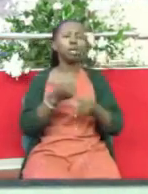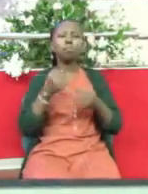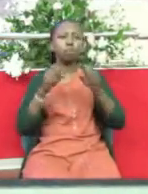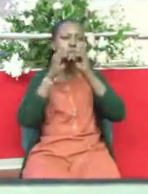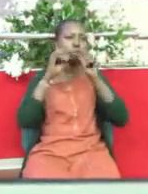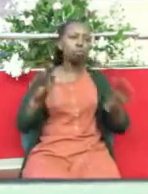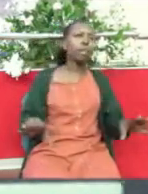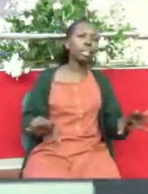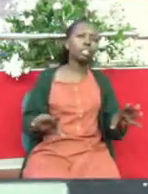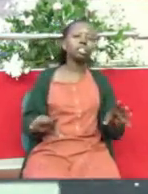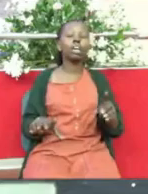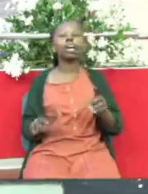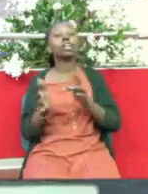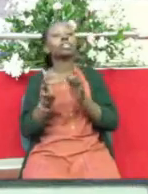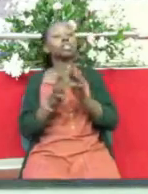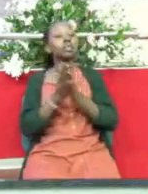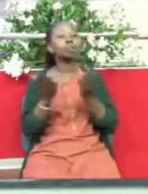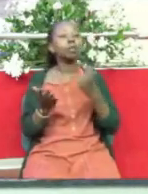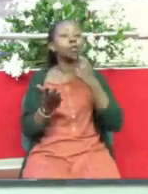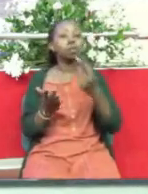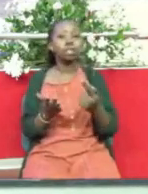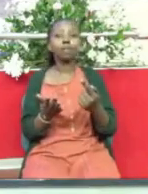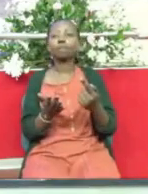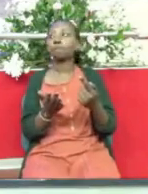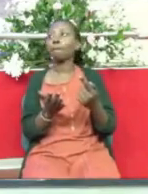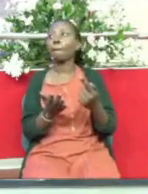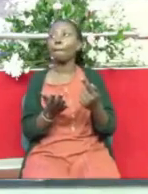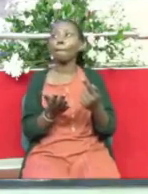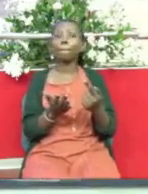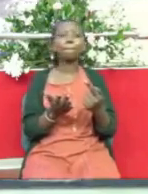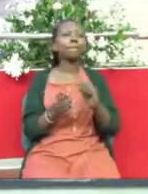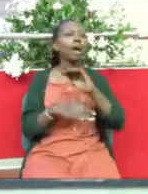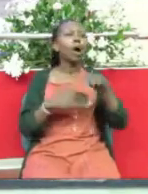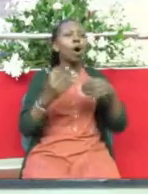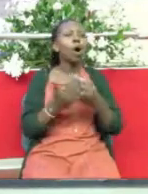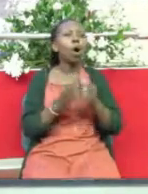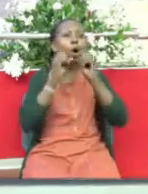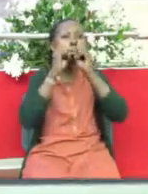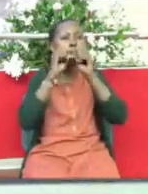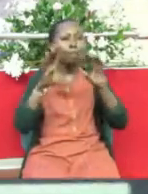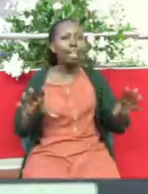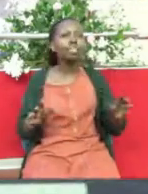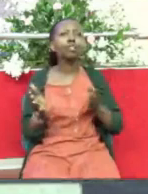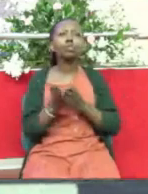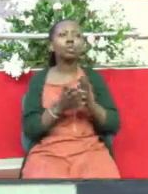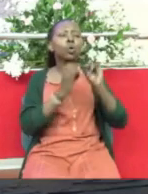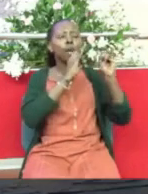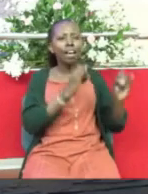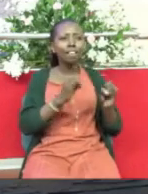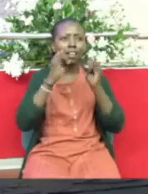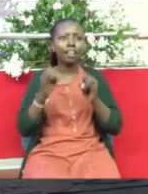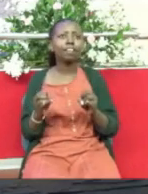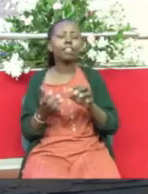least family, the Bible says in the book of Ephesians chapter 1 verse 3 that we have been blessed with every spiritual blessing in